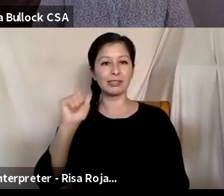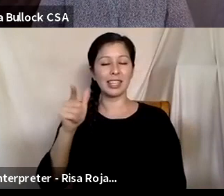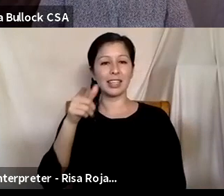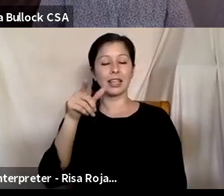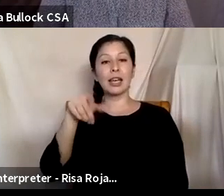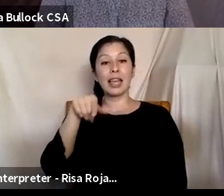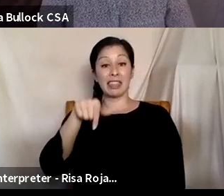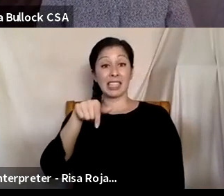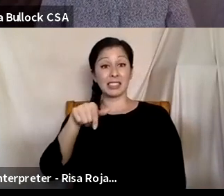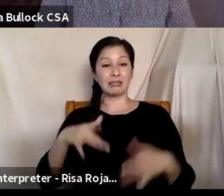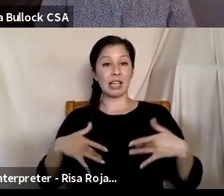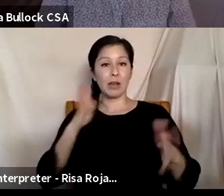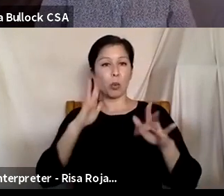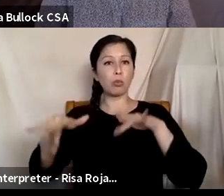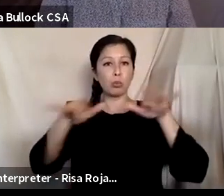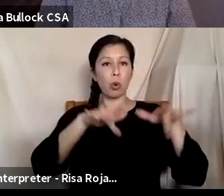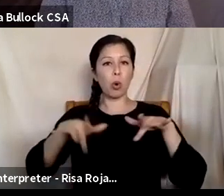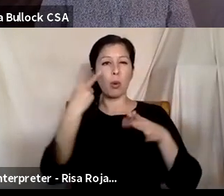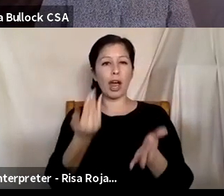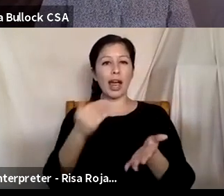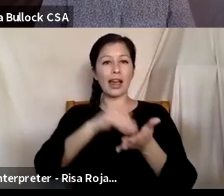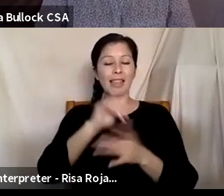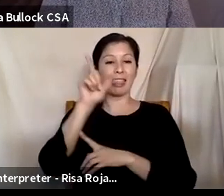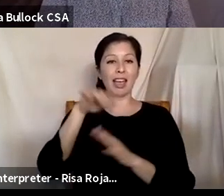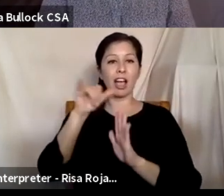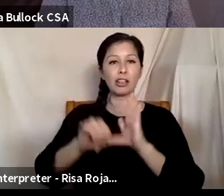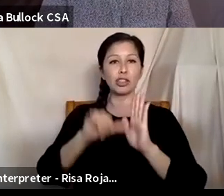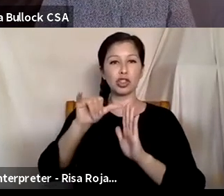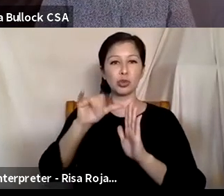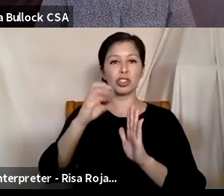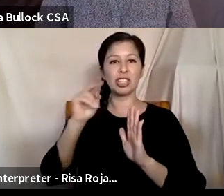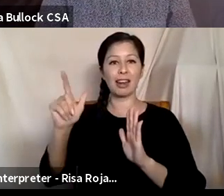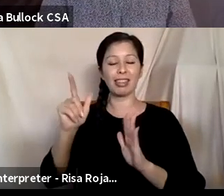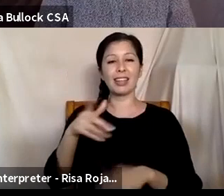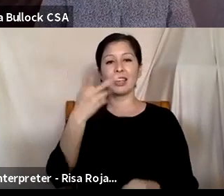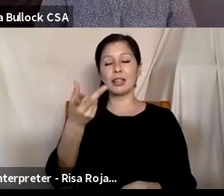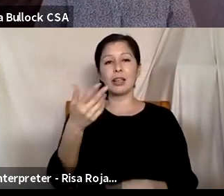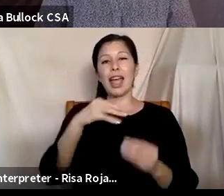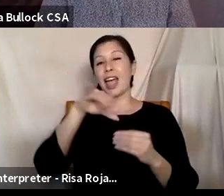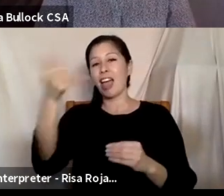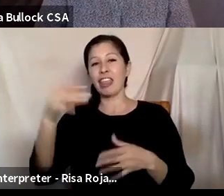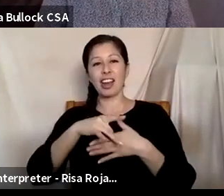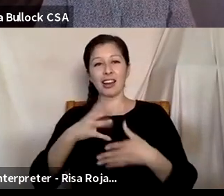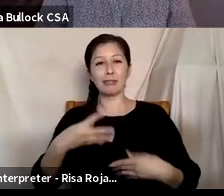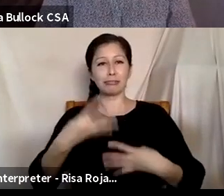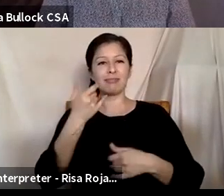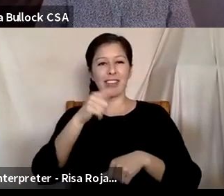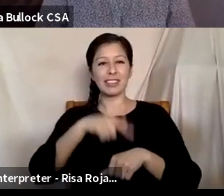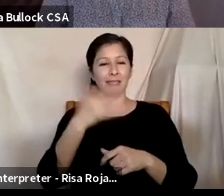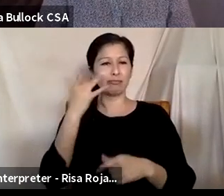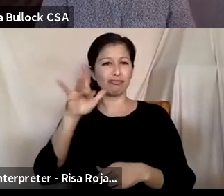here on SAG-AFTRA's YouTube channel, along with more great content anytime. Now, please give a warm welcome to